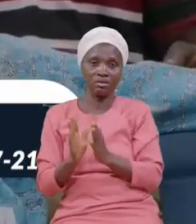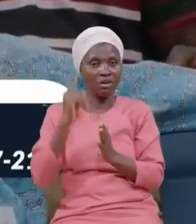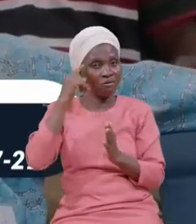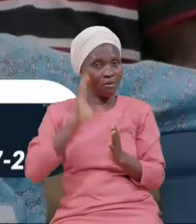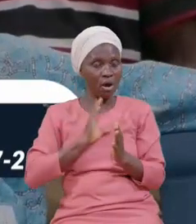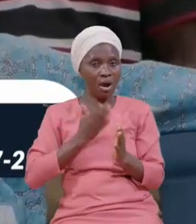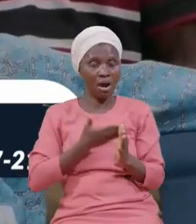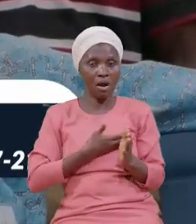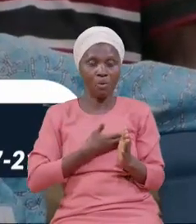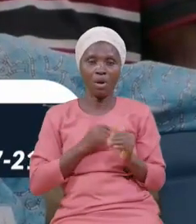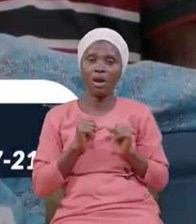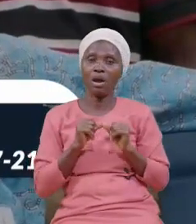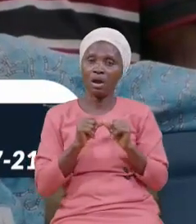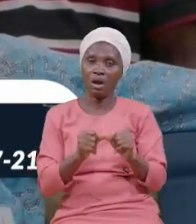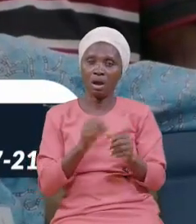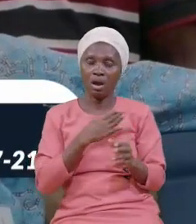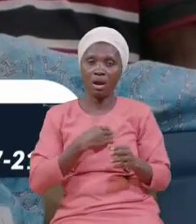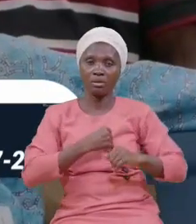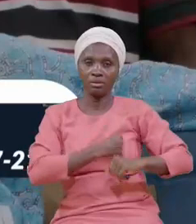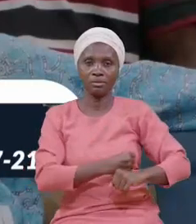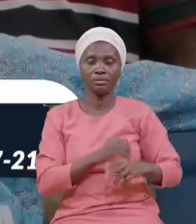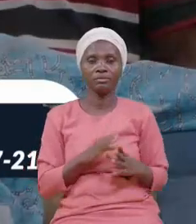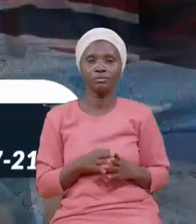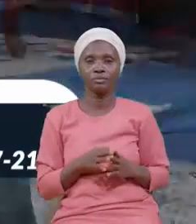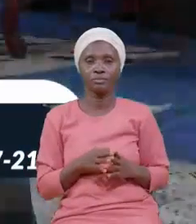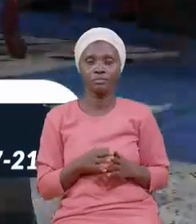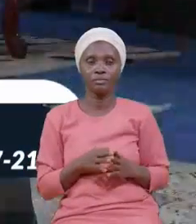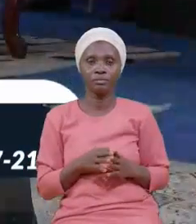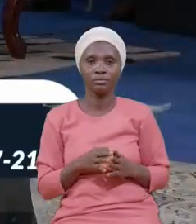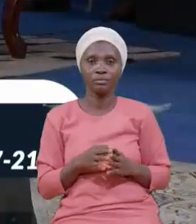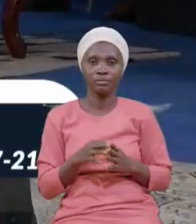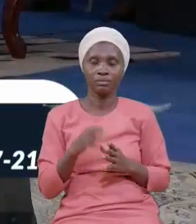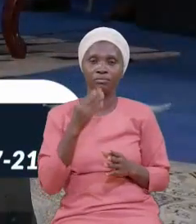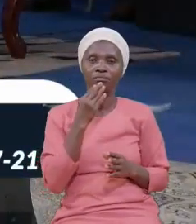and security. In Hebrews chapter 7, verse